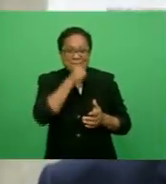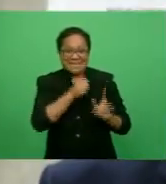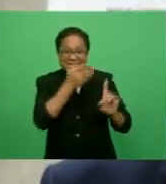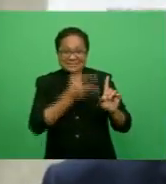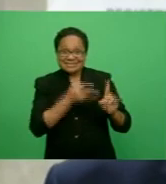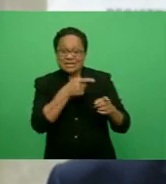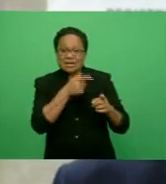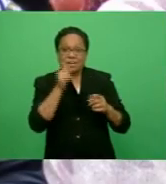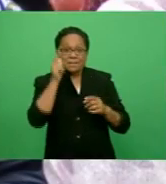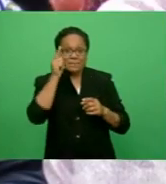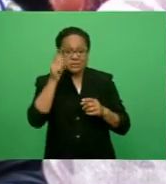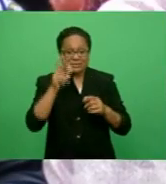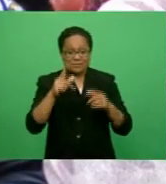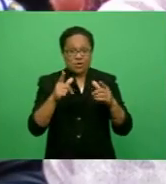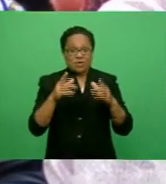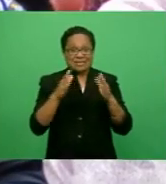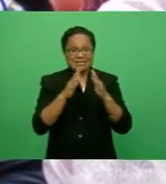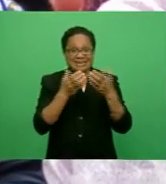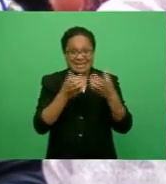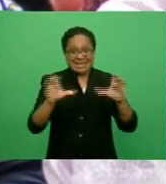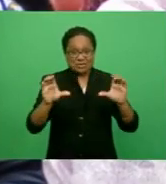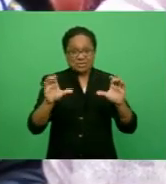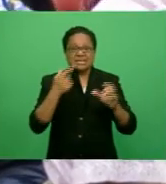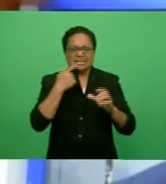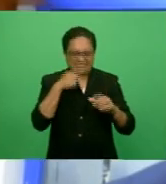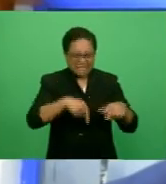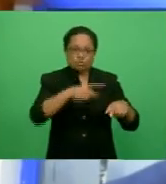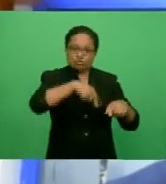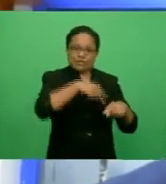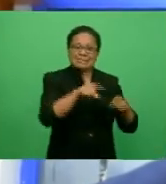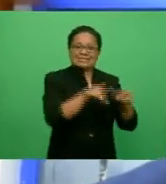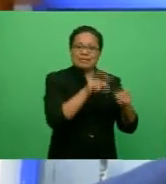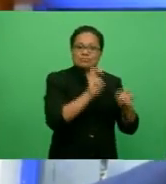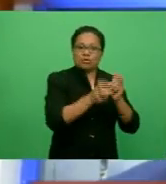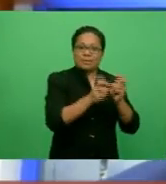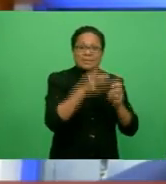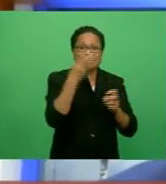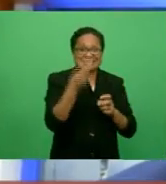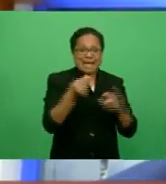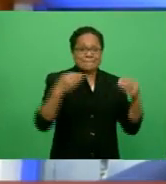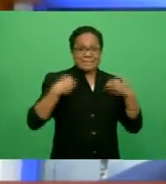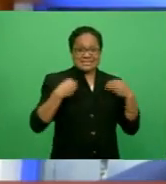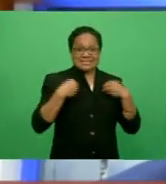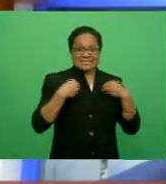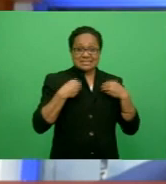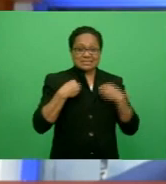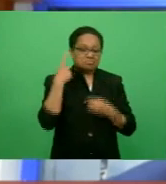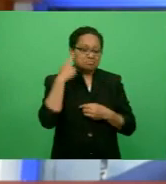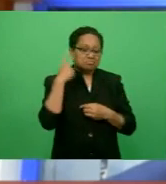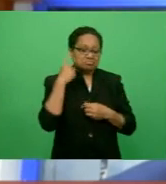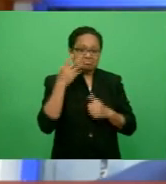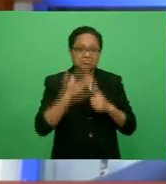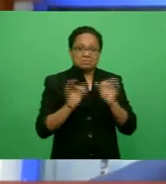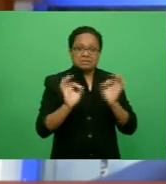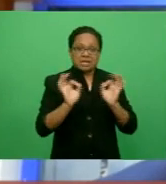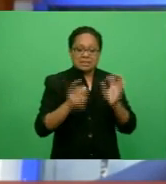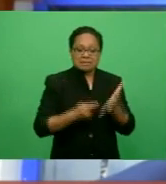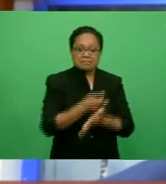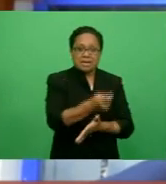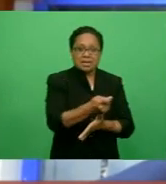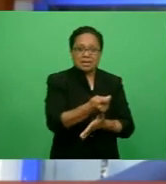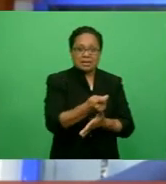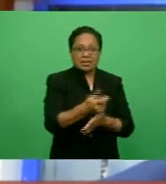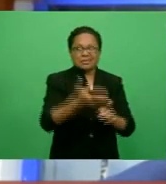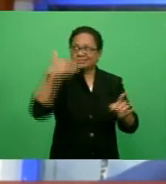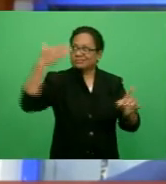says the capital faces a similar situation. There are companies that are not paying the rates or are in areas, and